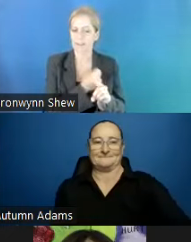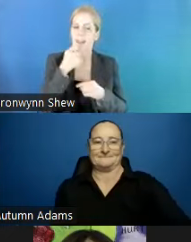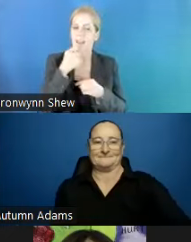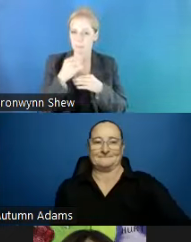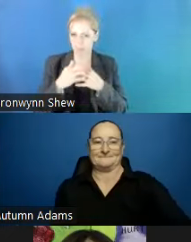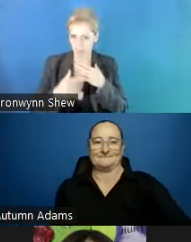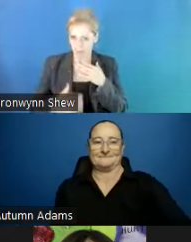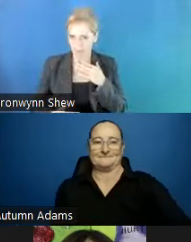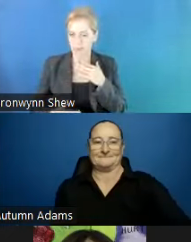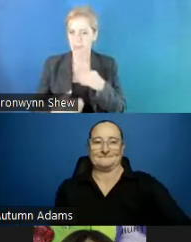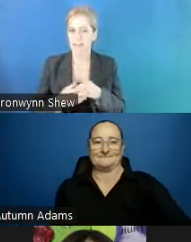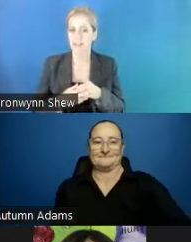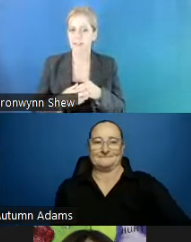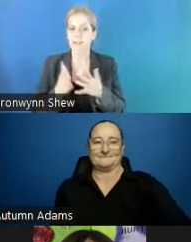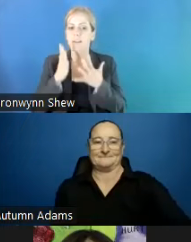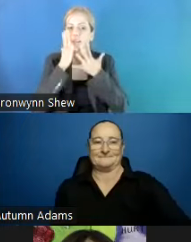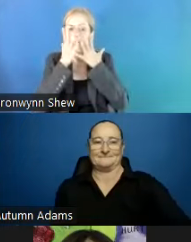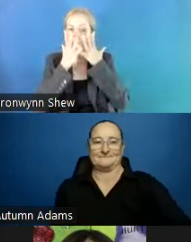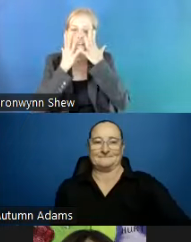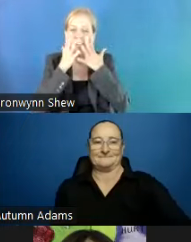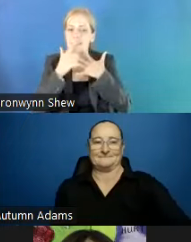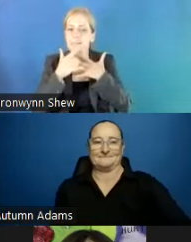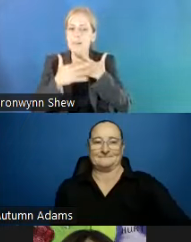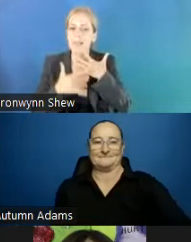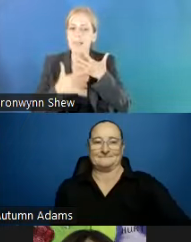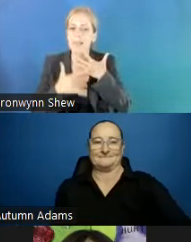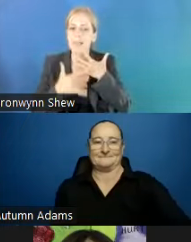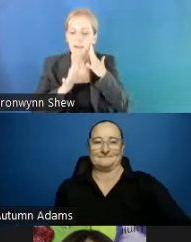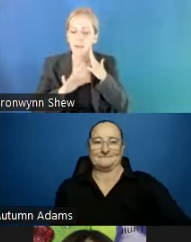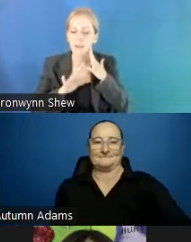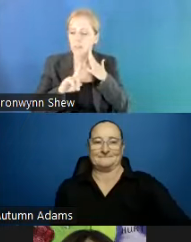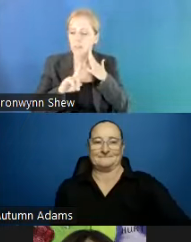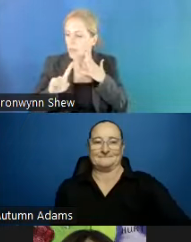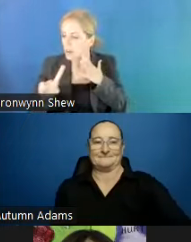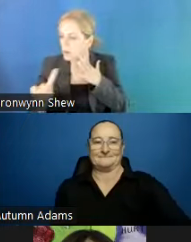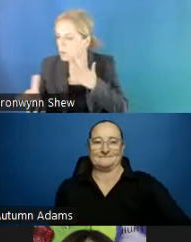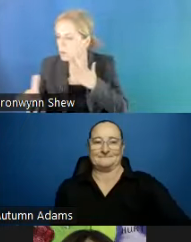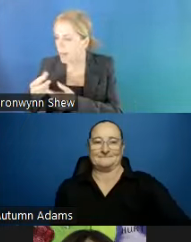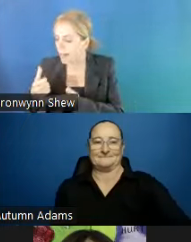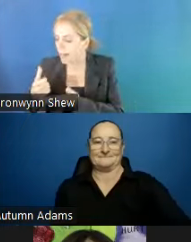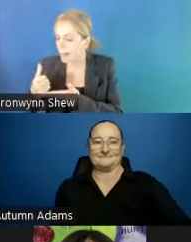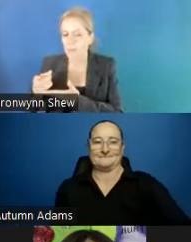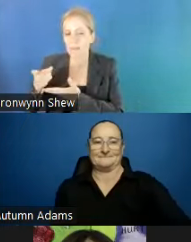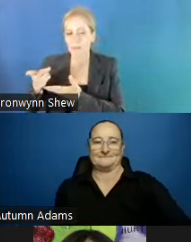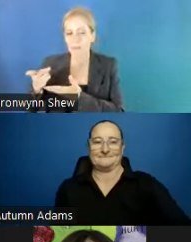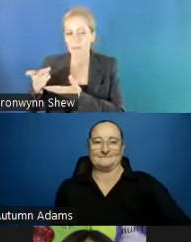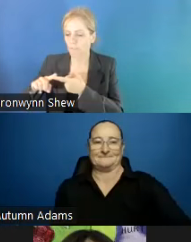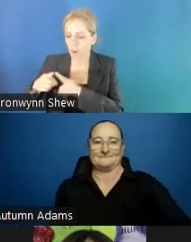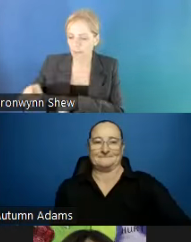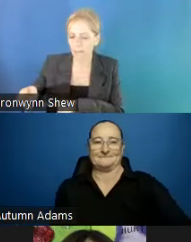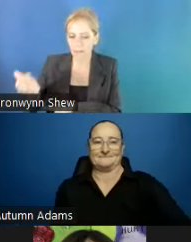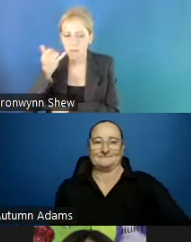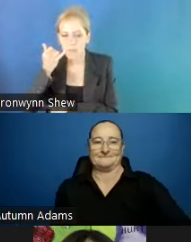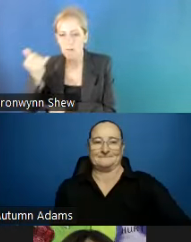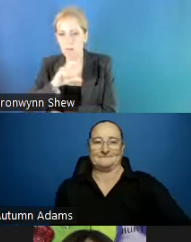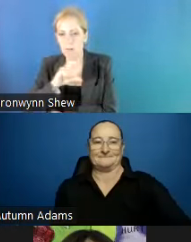Saw blood on the face. I ran to get help, said something to a friend. That friend was able to call the police. Dad